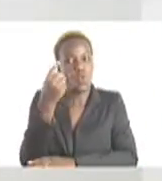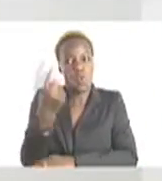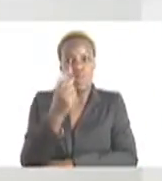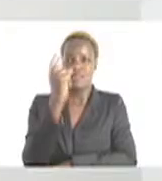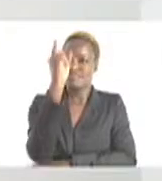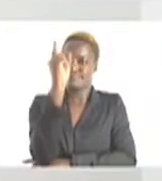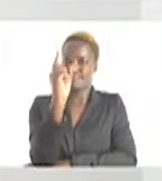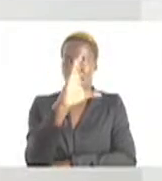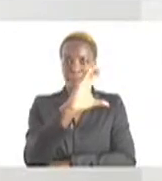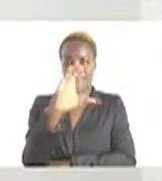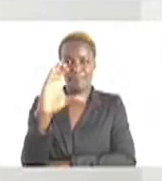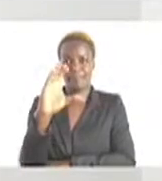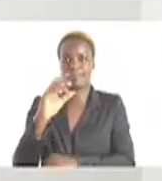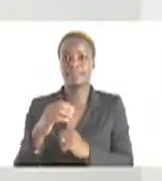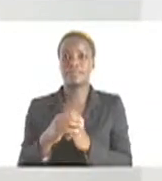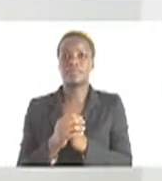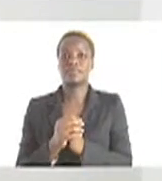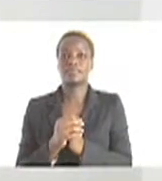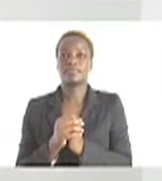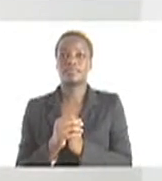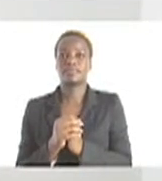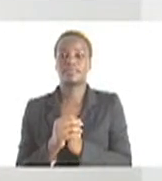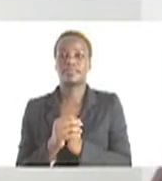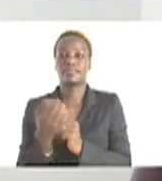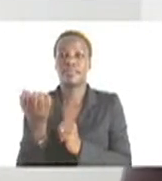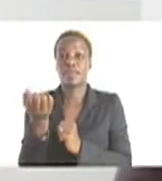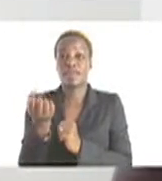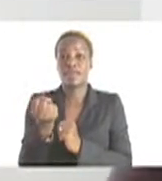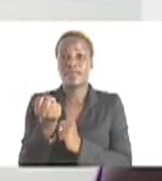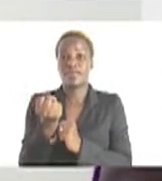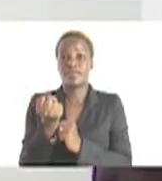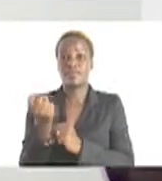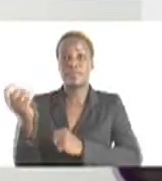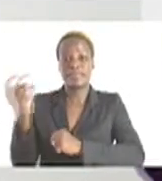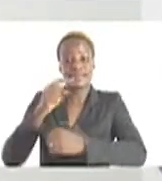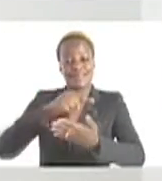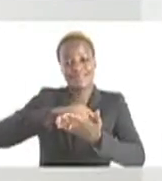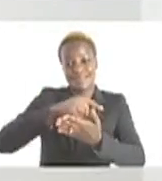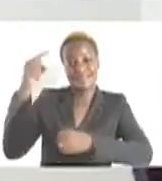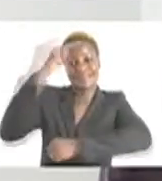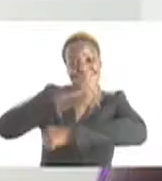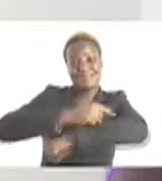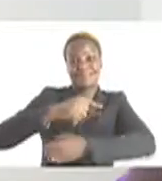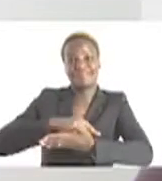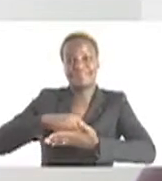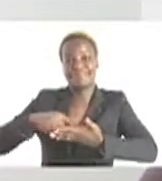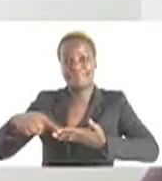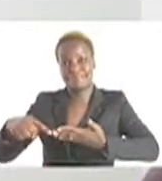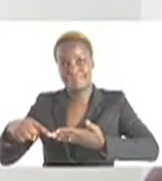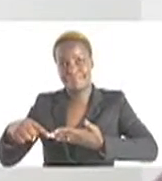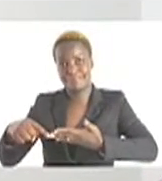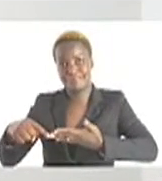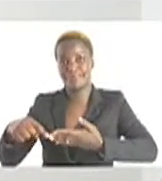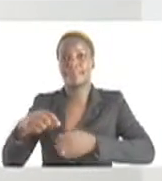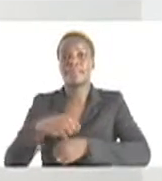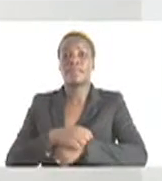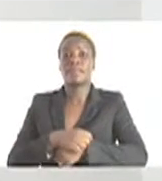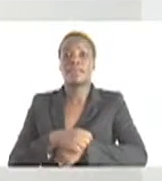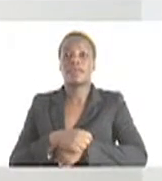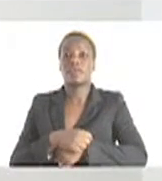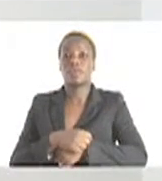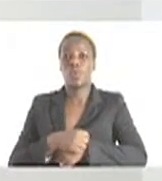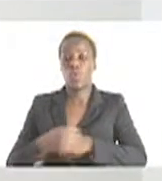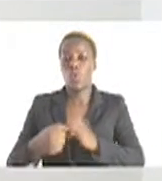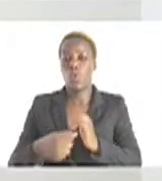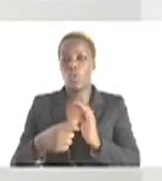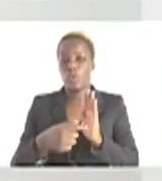monthly one. All right, so here we have the days of the week on the first row here, and then we have